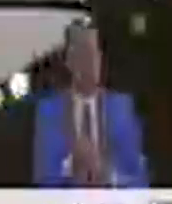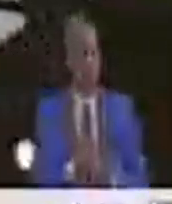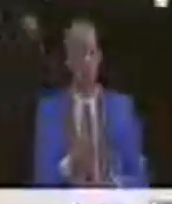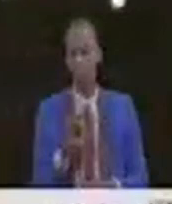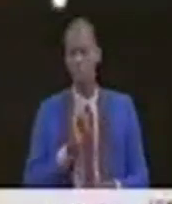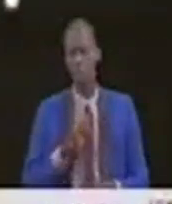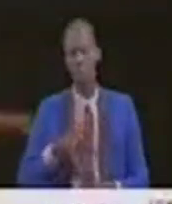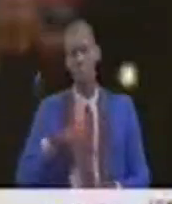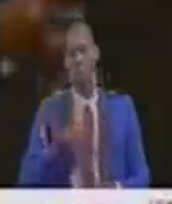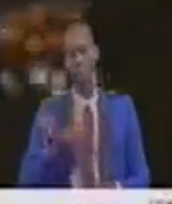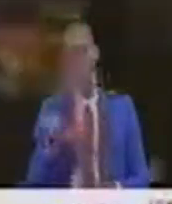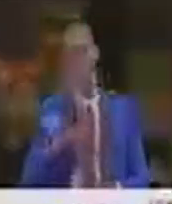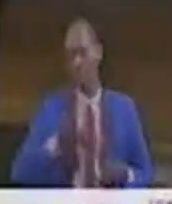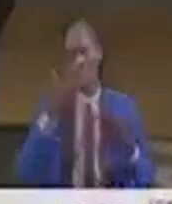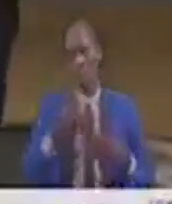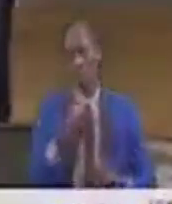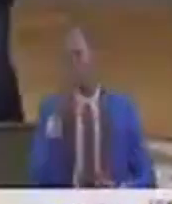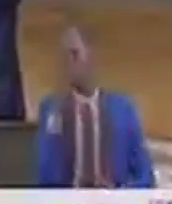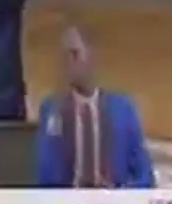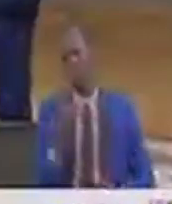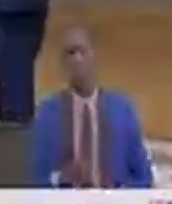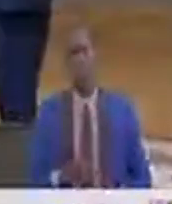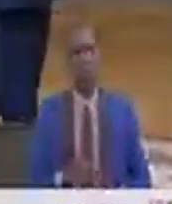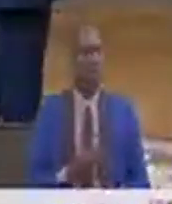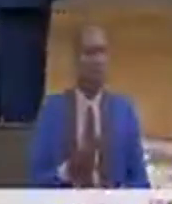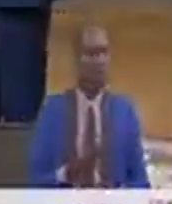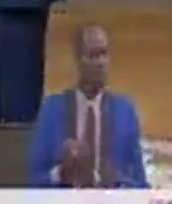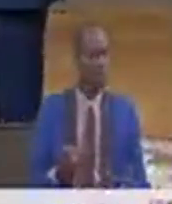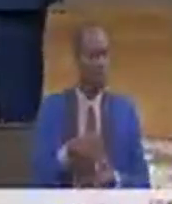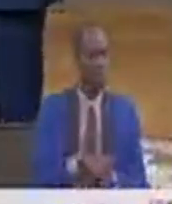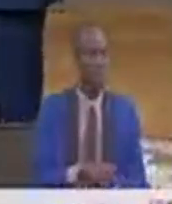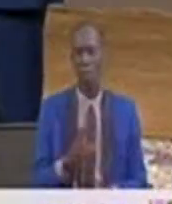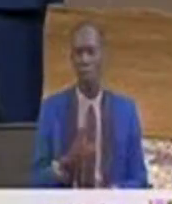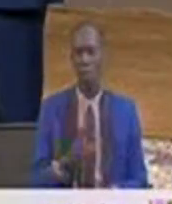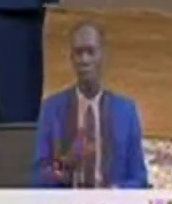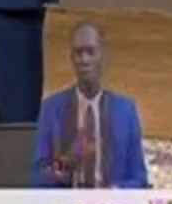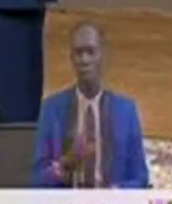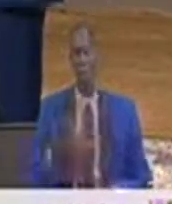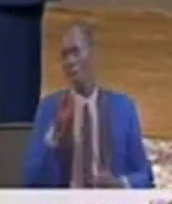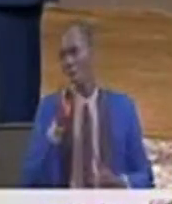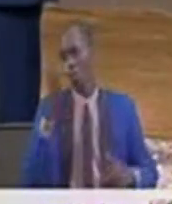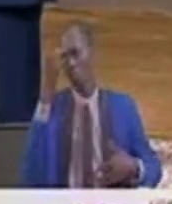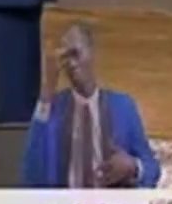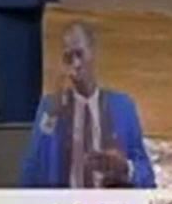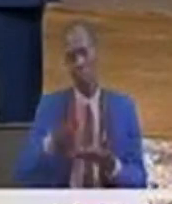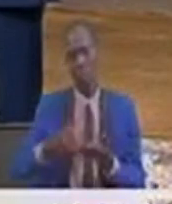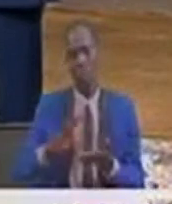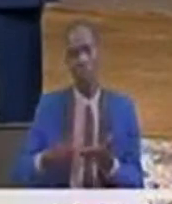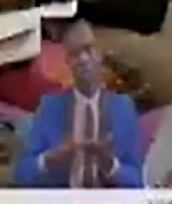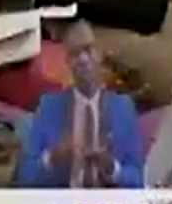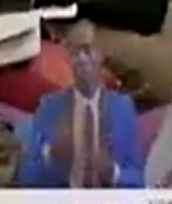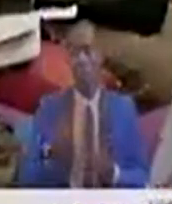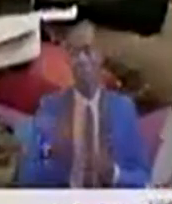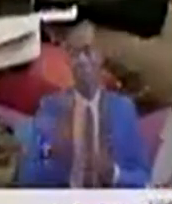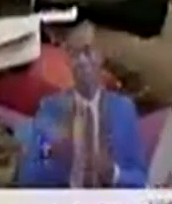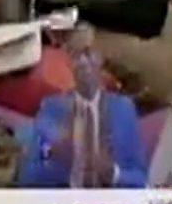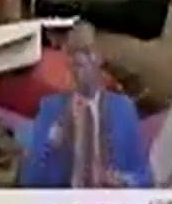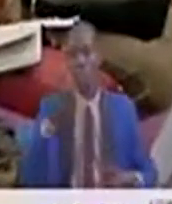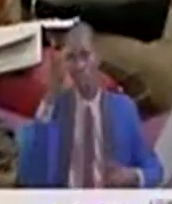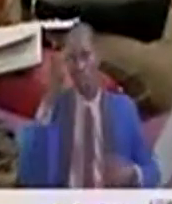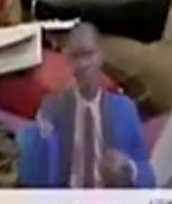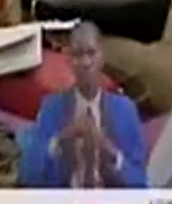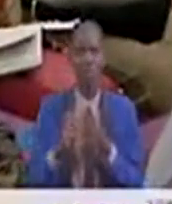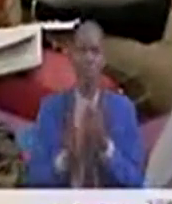sleepy, I don't know, maybe I'm even sick. You will not be sick in Jesus' name.